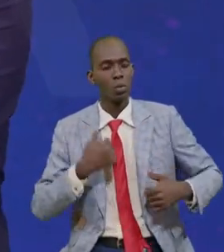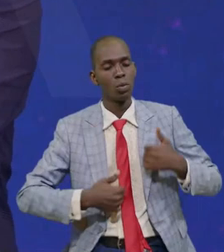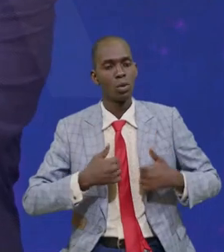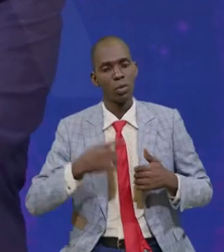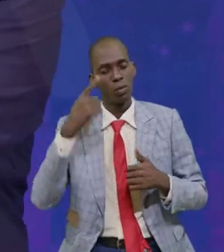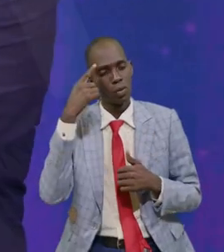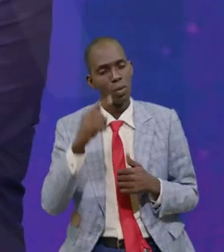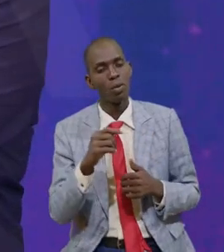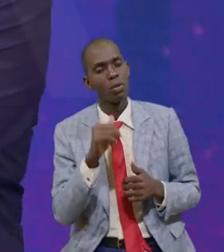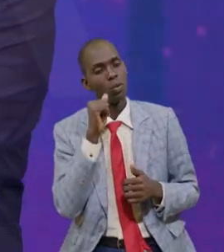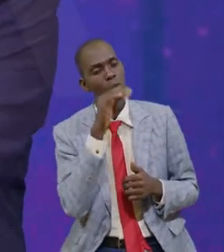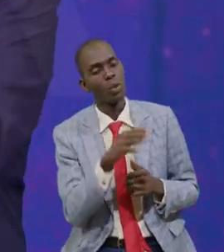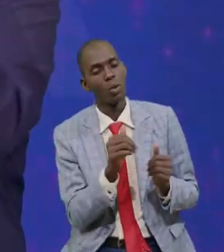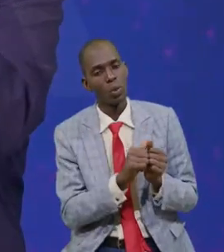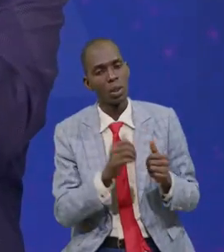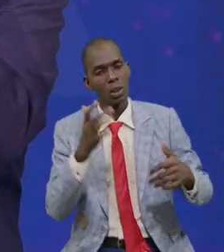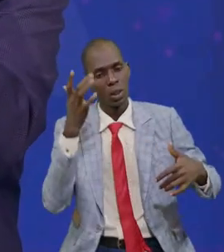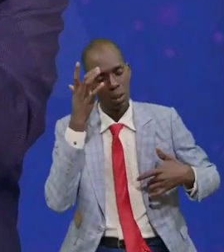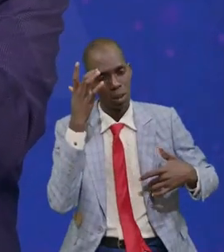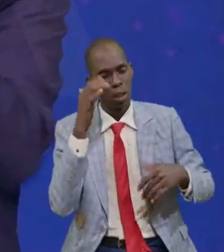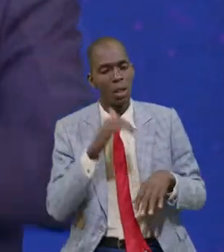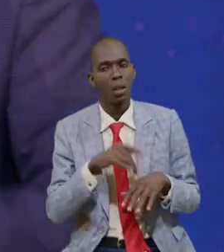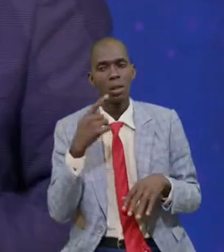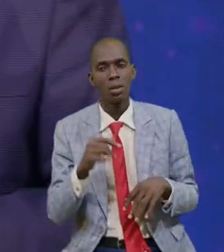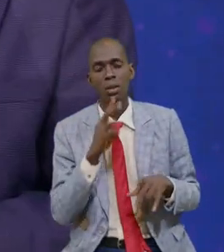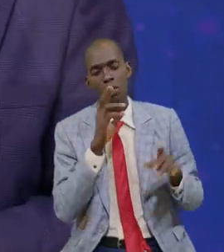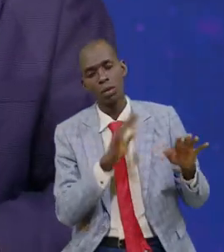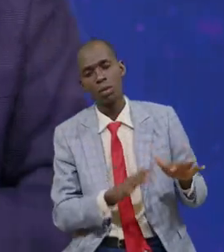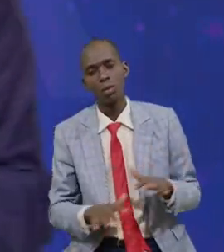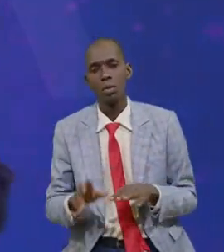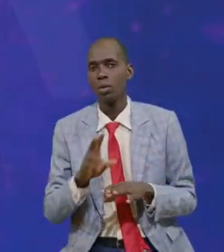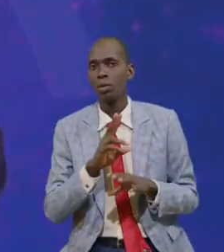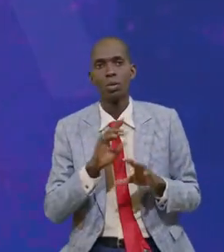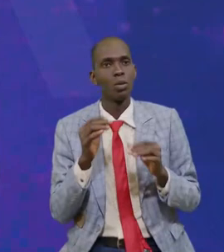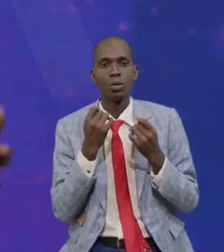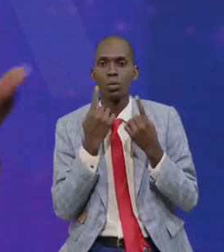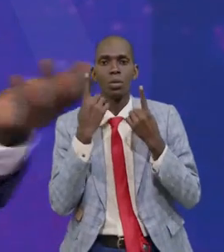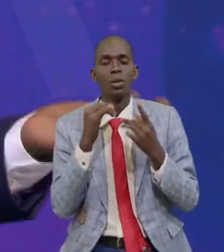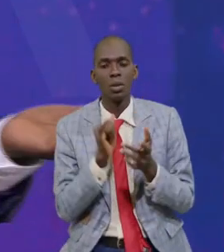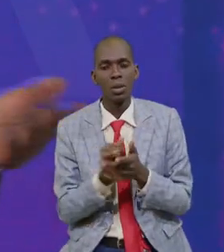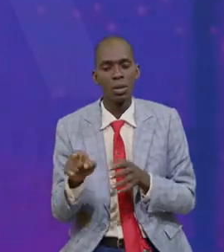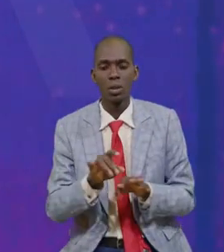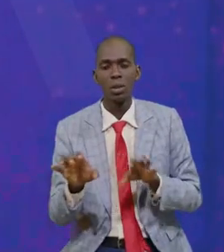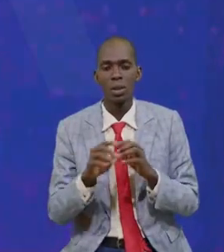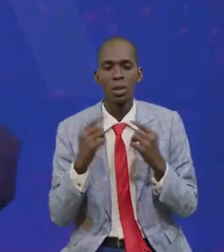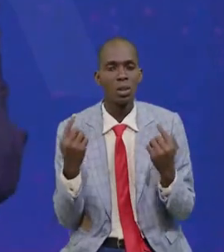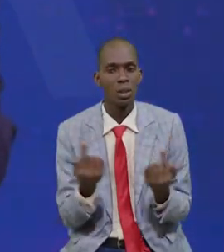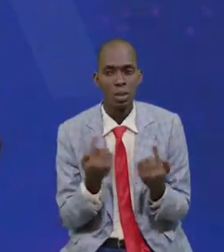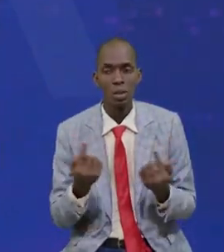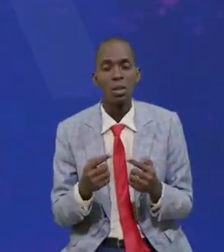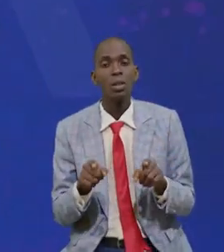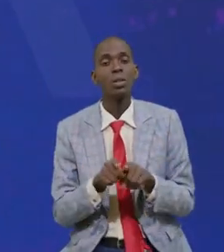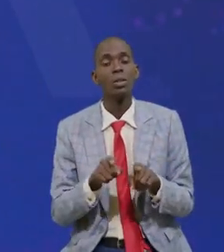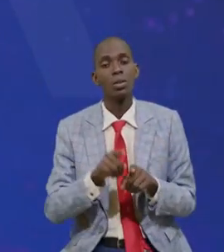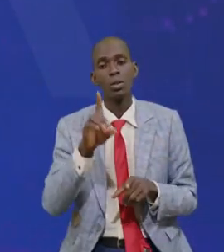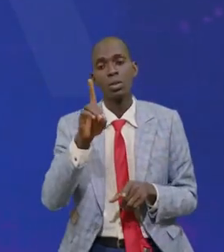Sickness at the river. No wonder they commit sin with the outcome. Even David, that did not